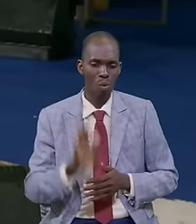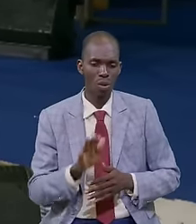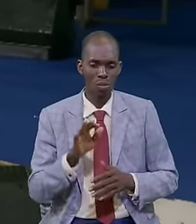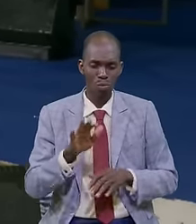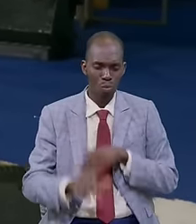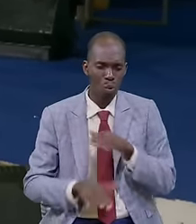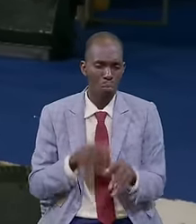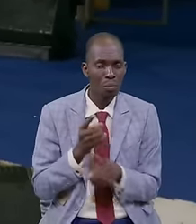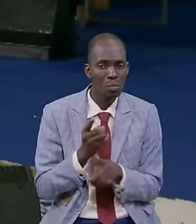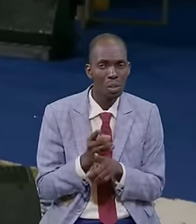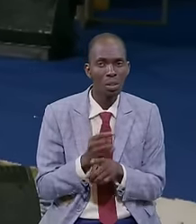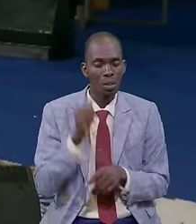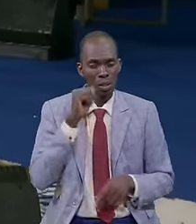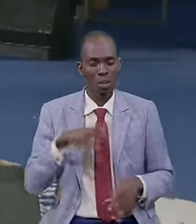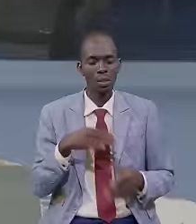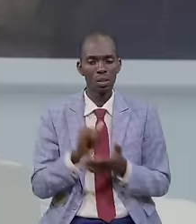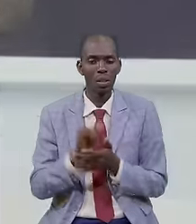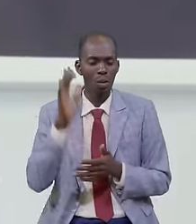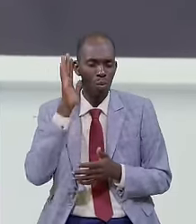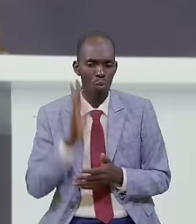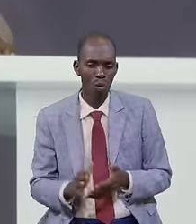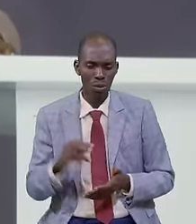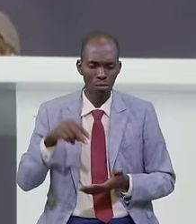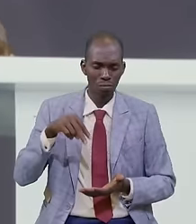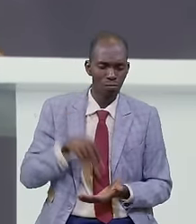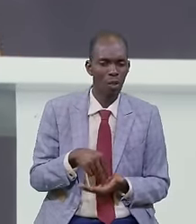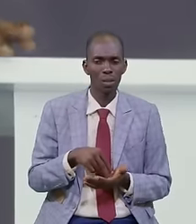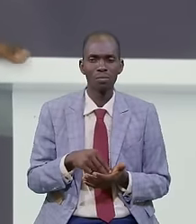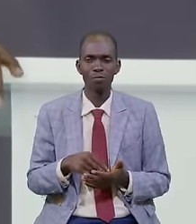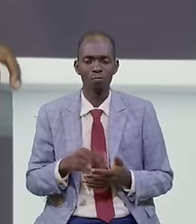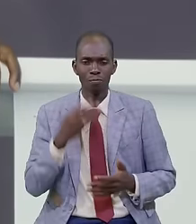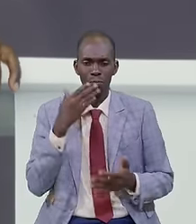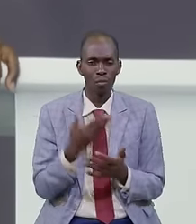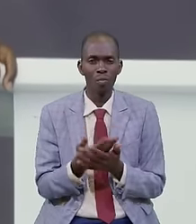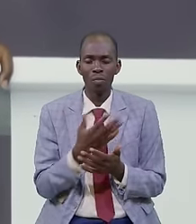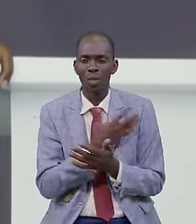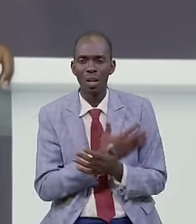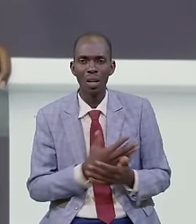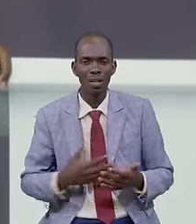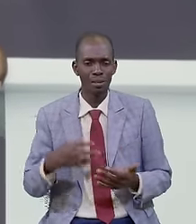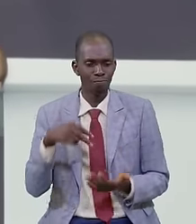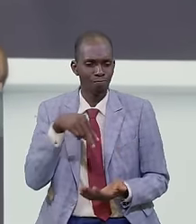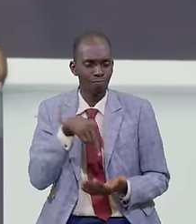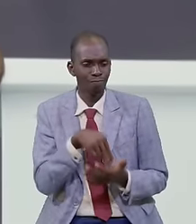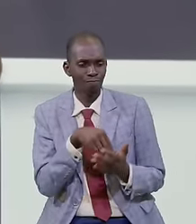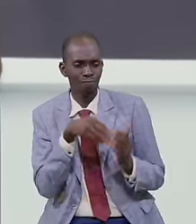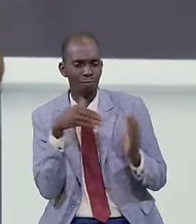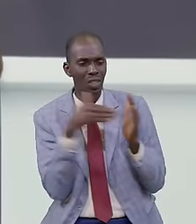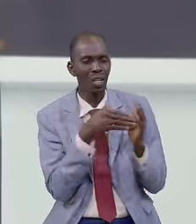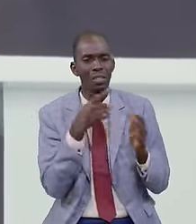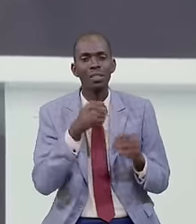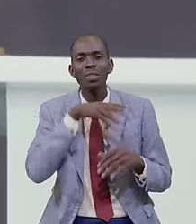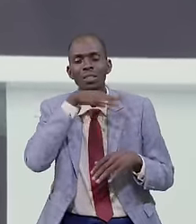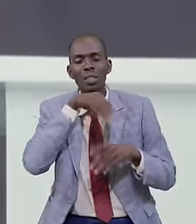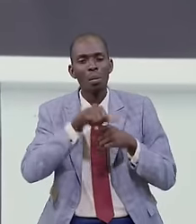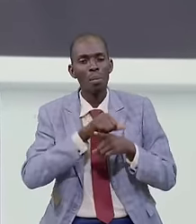will stand right. A lady that will stand against the corruption of the land. A lady